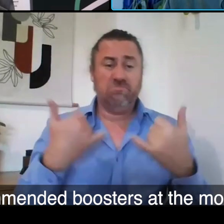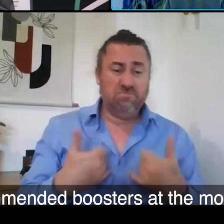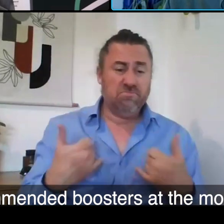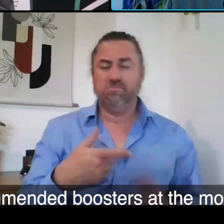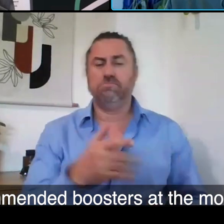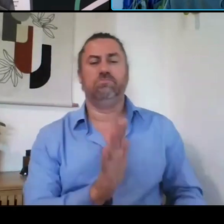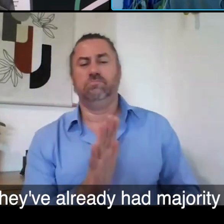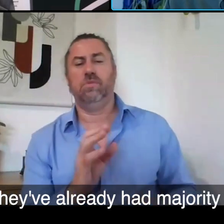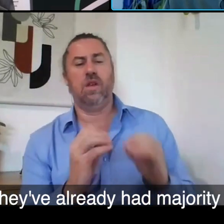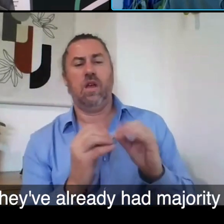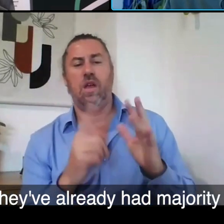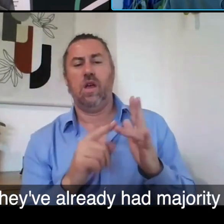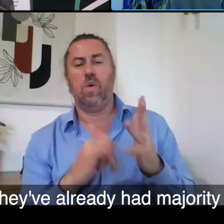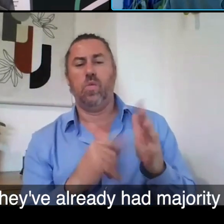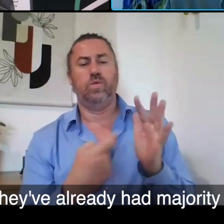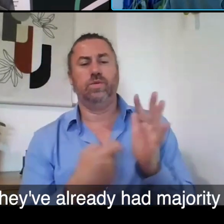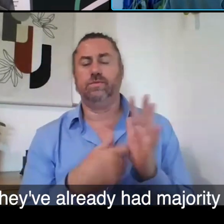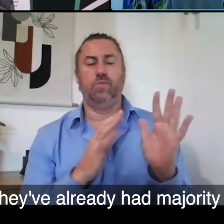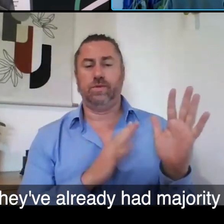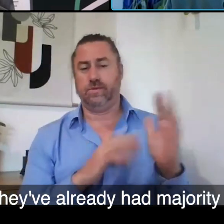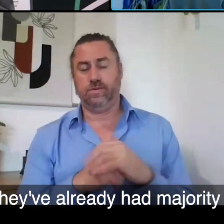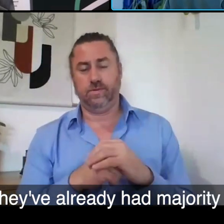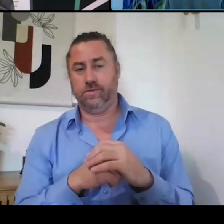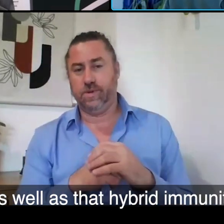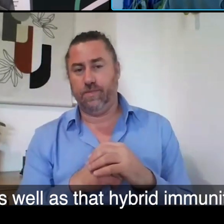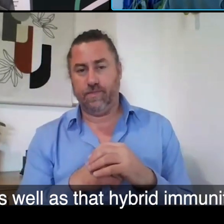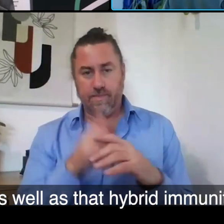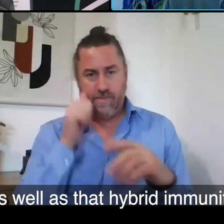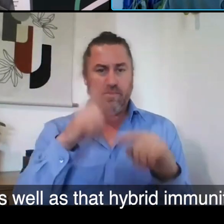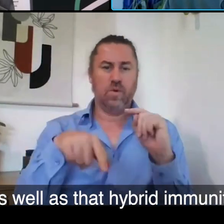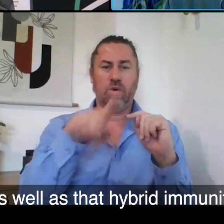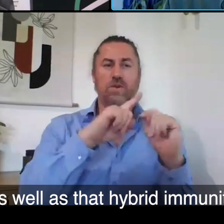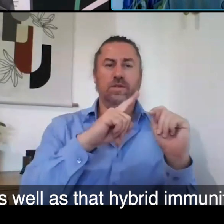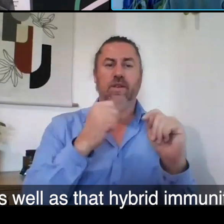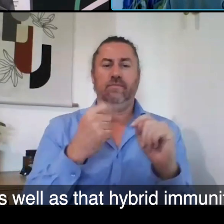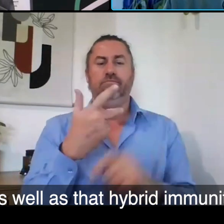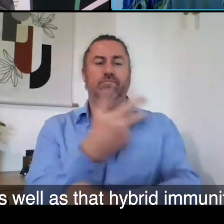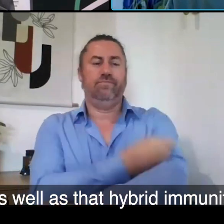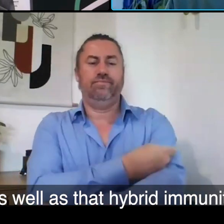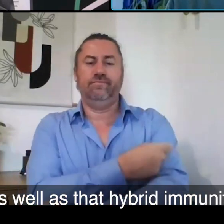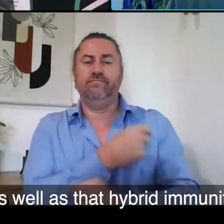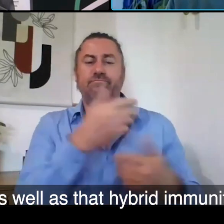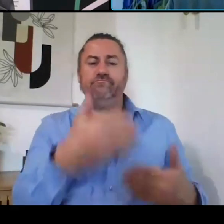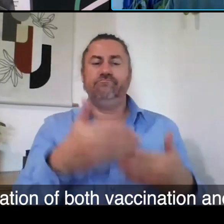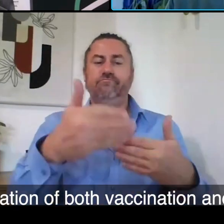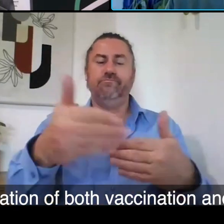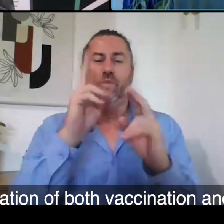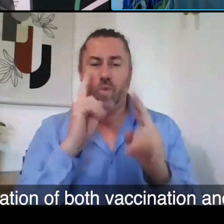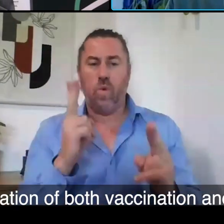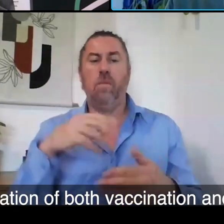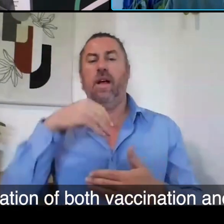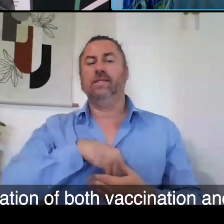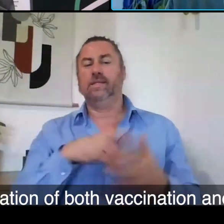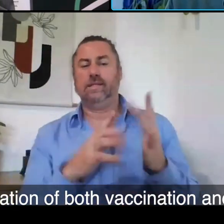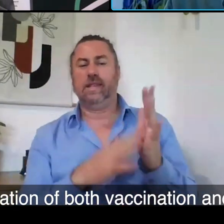recommended boosters at the moment. We know they've already had majority of primary schedule, as well as that hybrid immunity, which is the combination